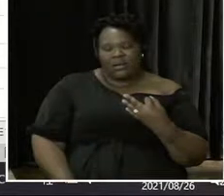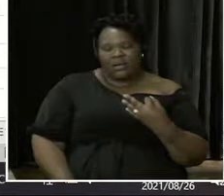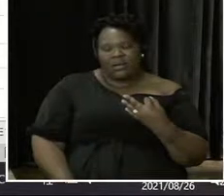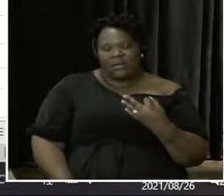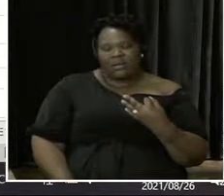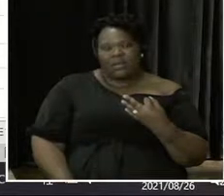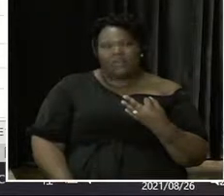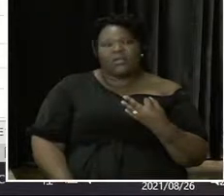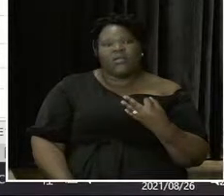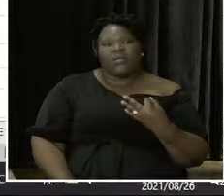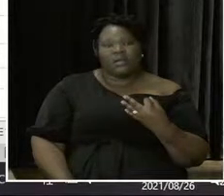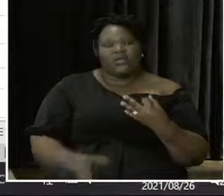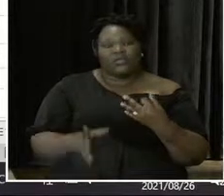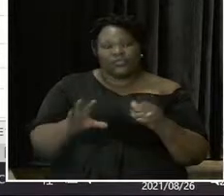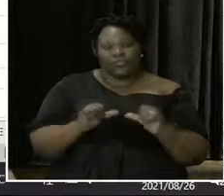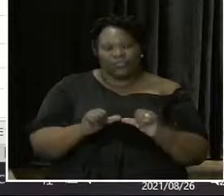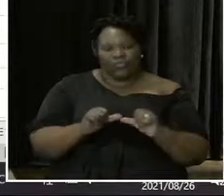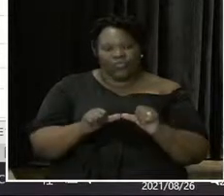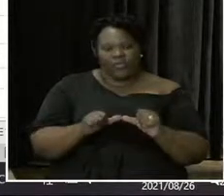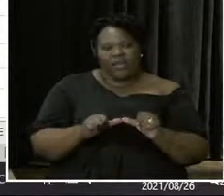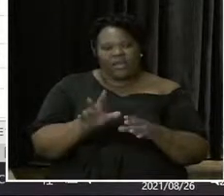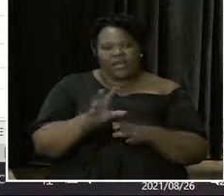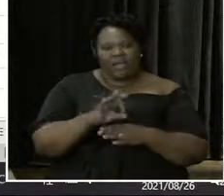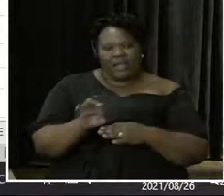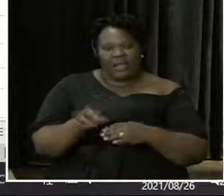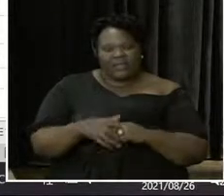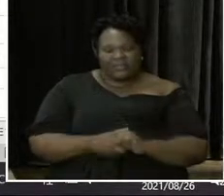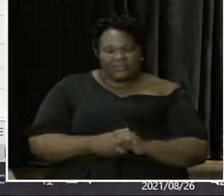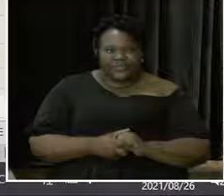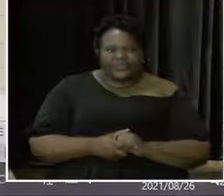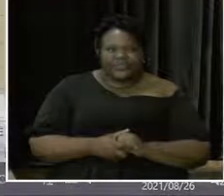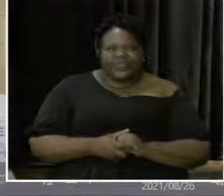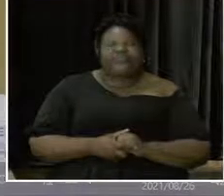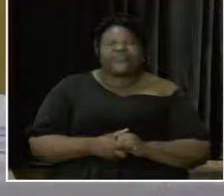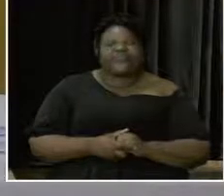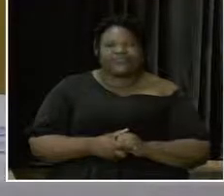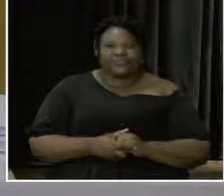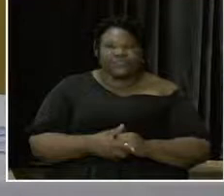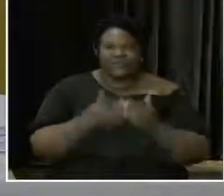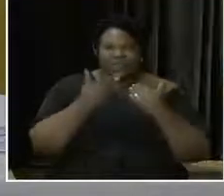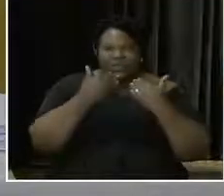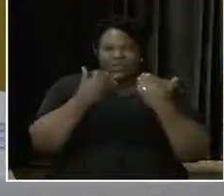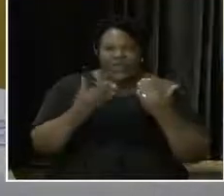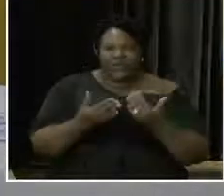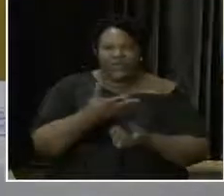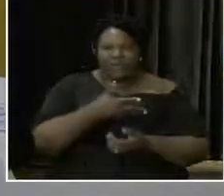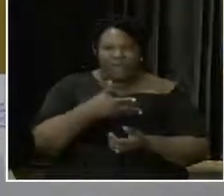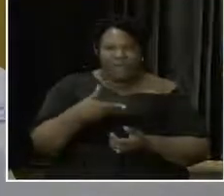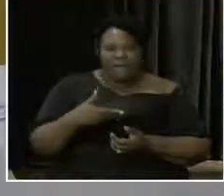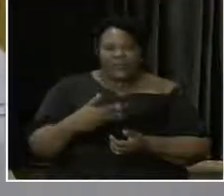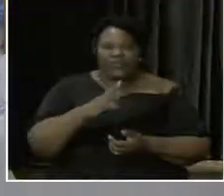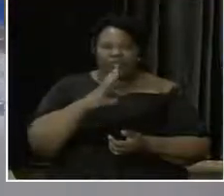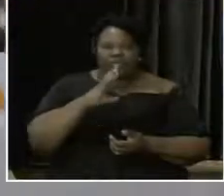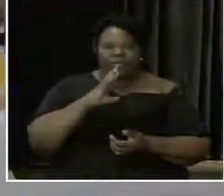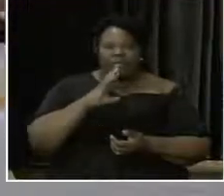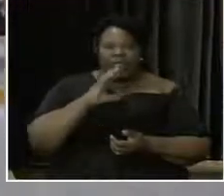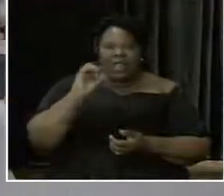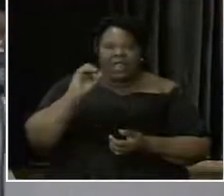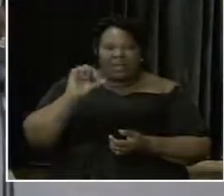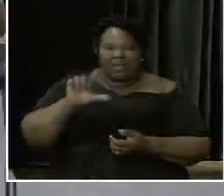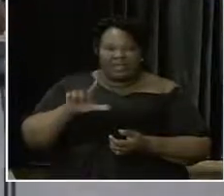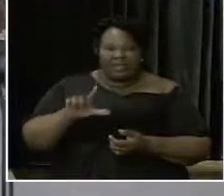The recommendation is carried. Thank you. Thank you, Madam Speaker. On to item number